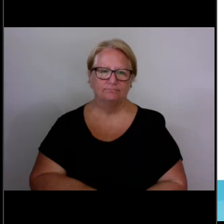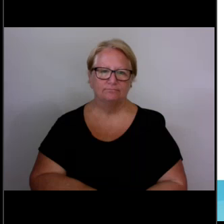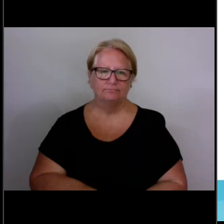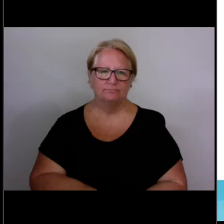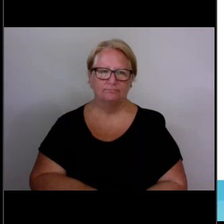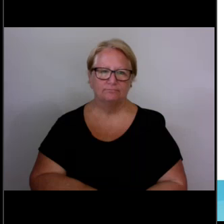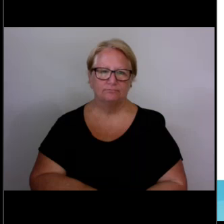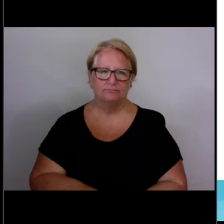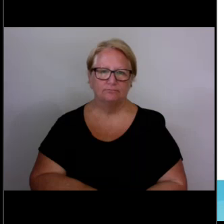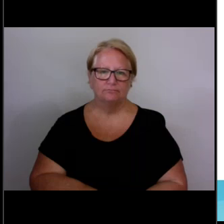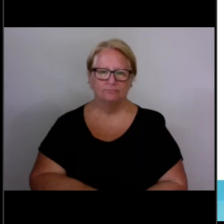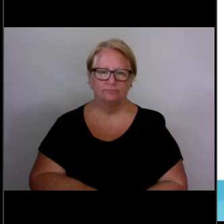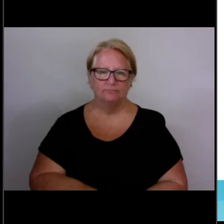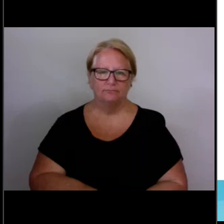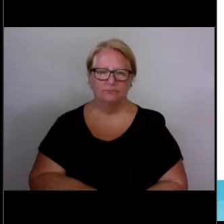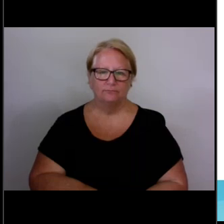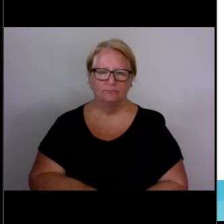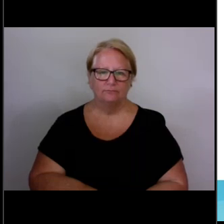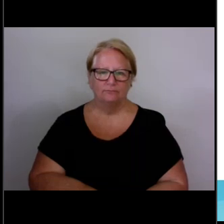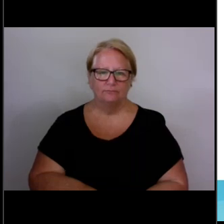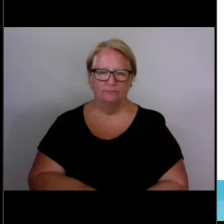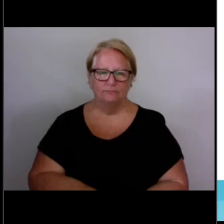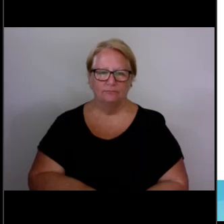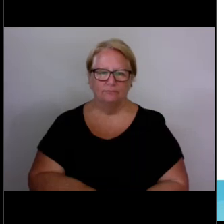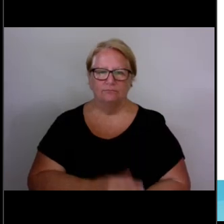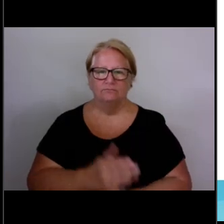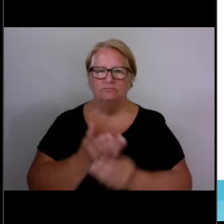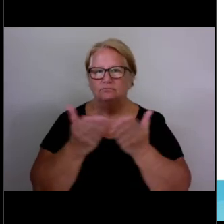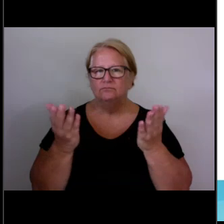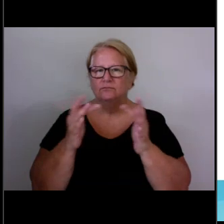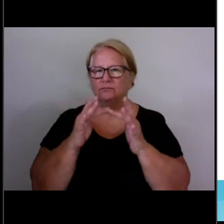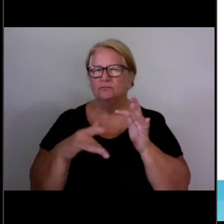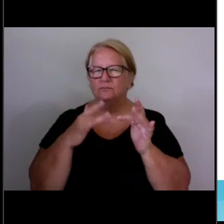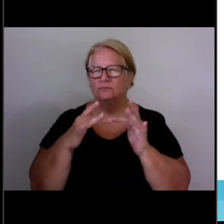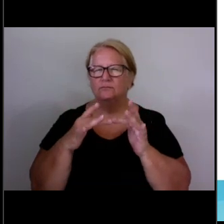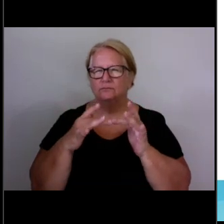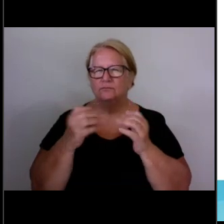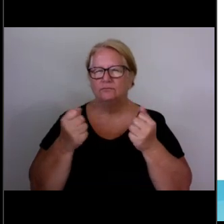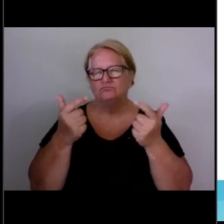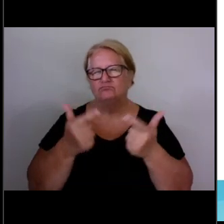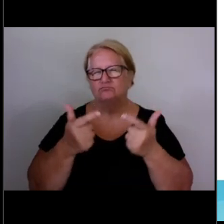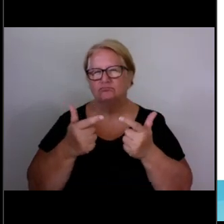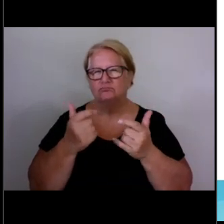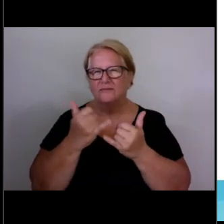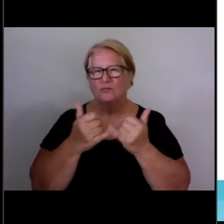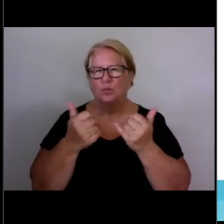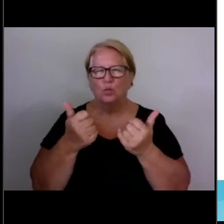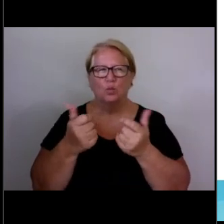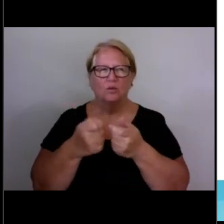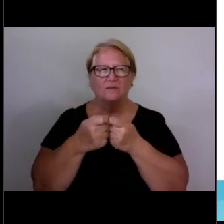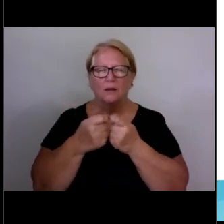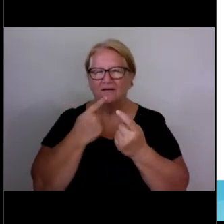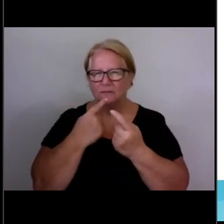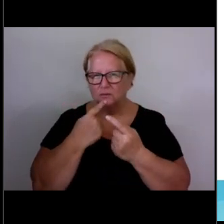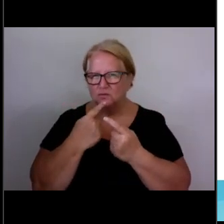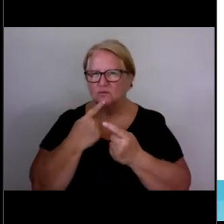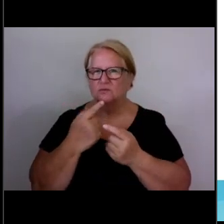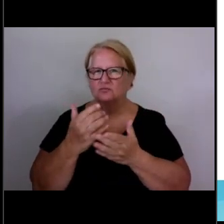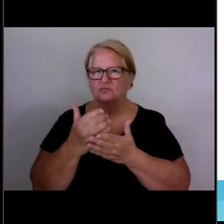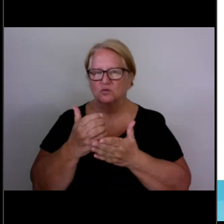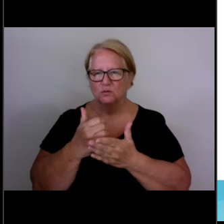As I just mentioned previously, the legal aid website, it has stacks of really useful legal information resources. We